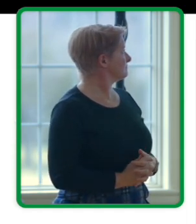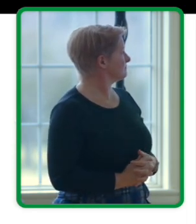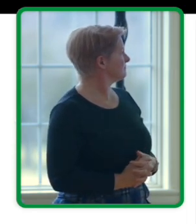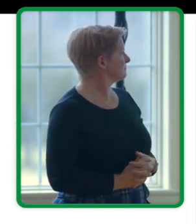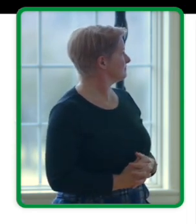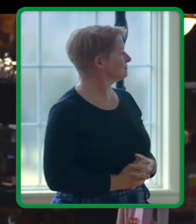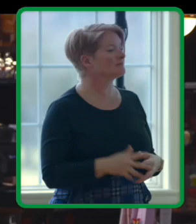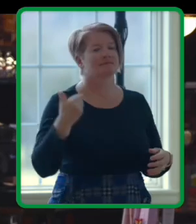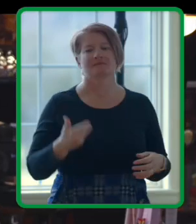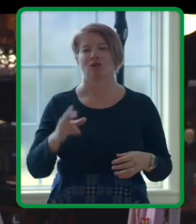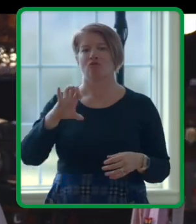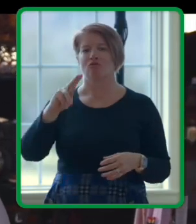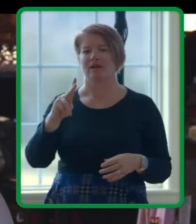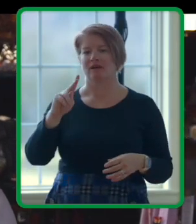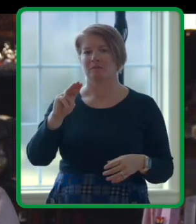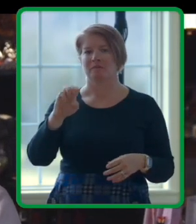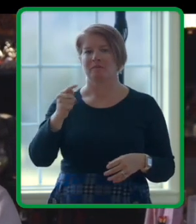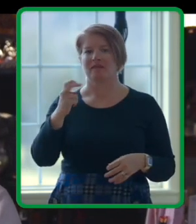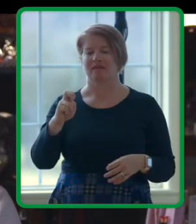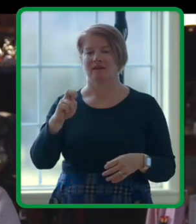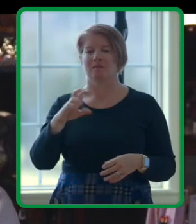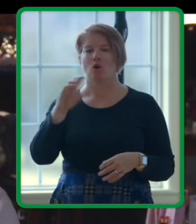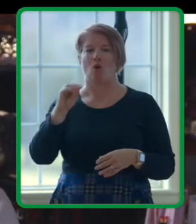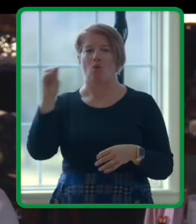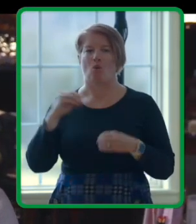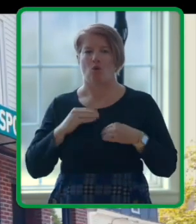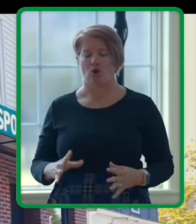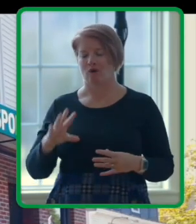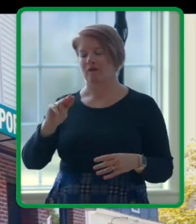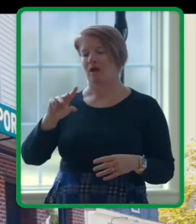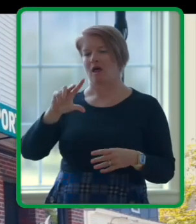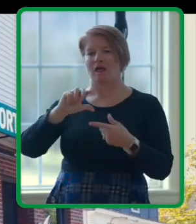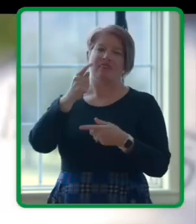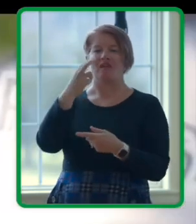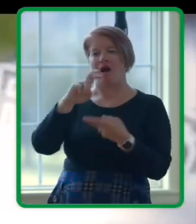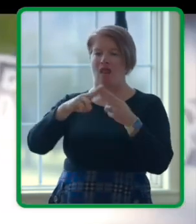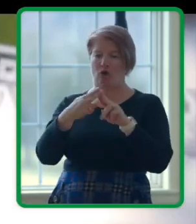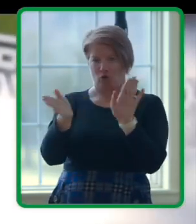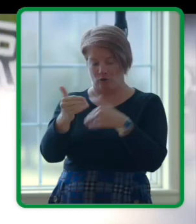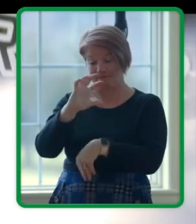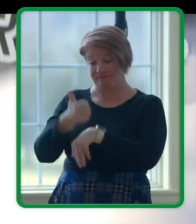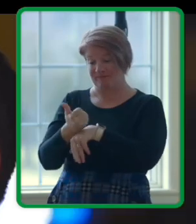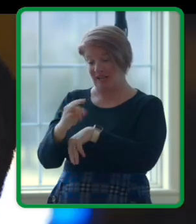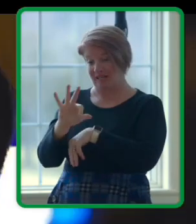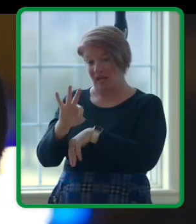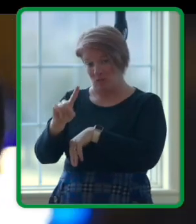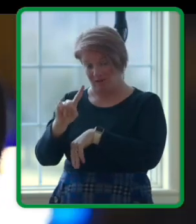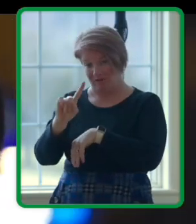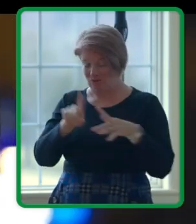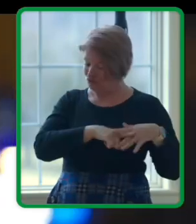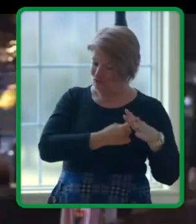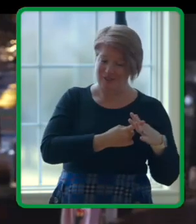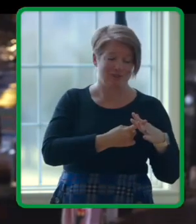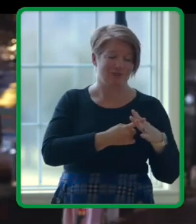My name is Rick Methy. I'm one of the co-owners of The Locker Room, along with Roberta Baldiga. The Locker Room was established in 1991, and it's the original sports pub